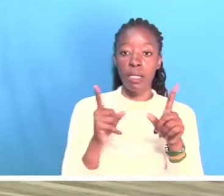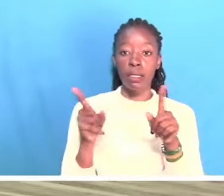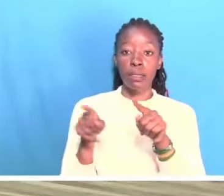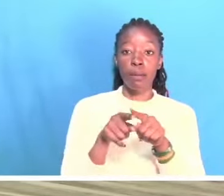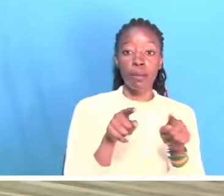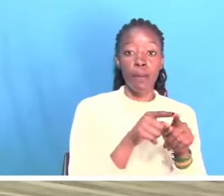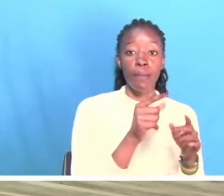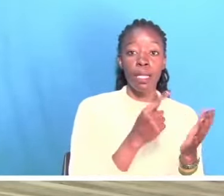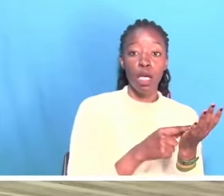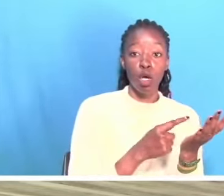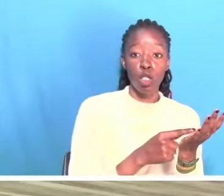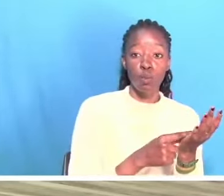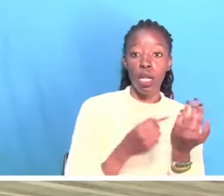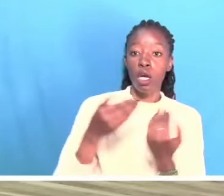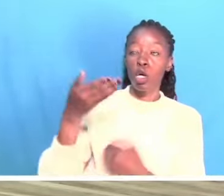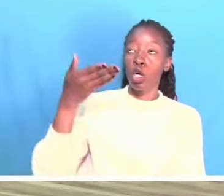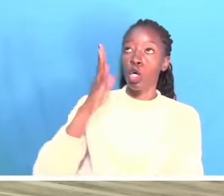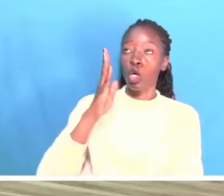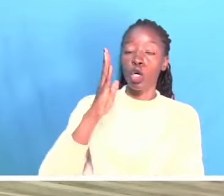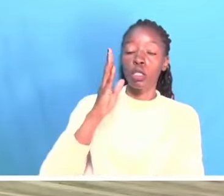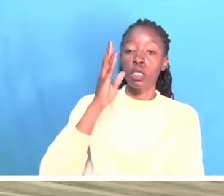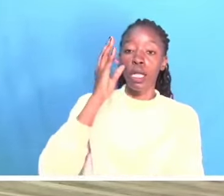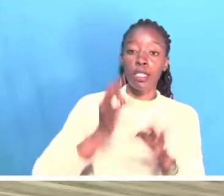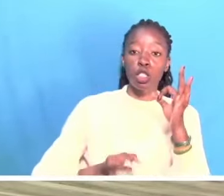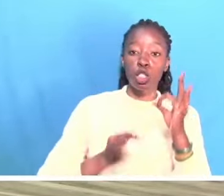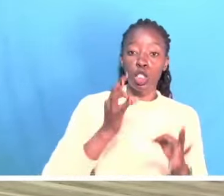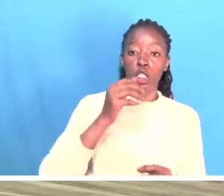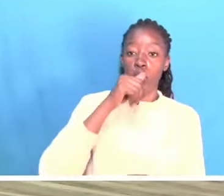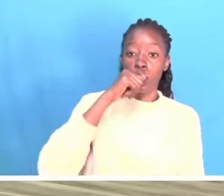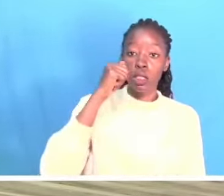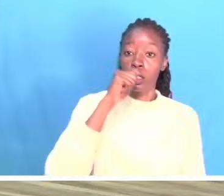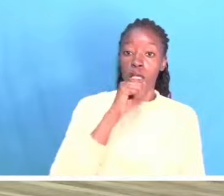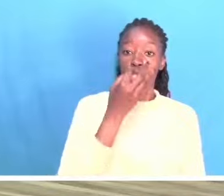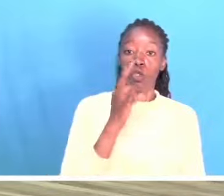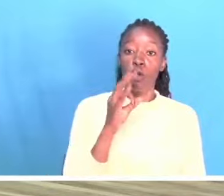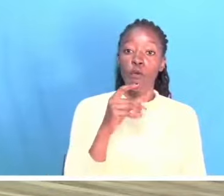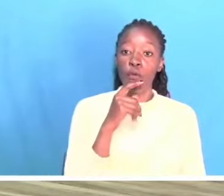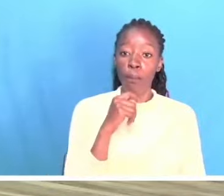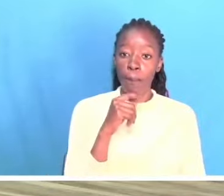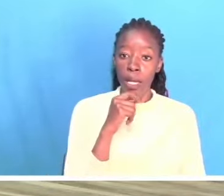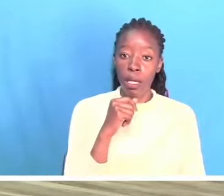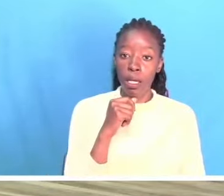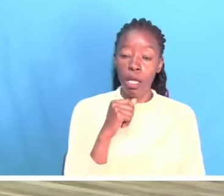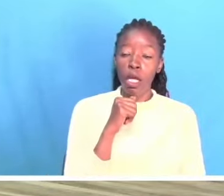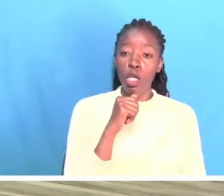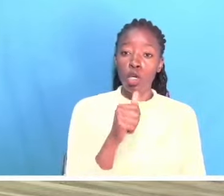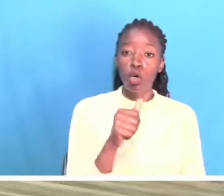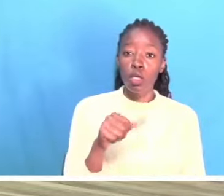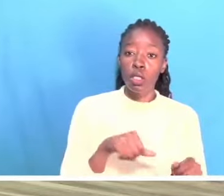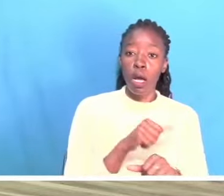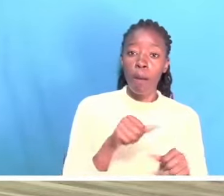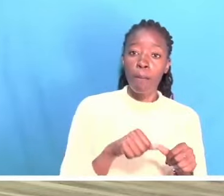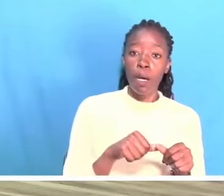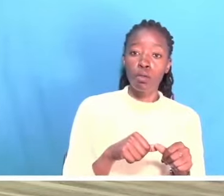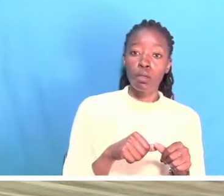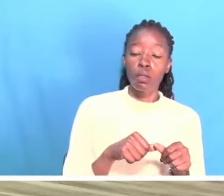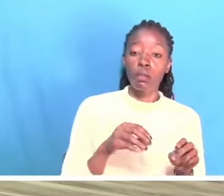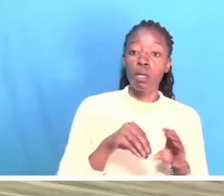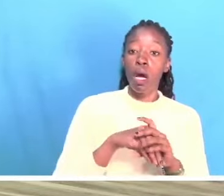God shall judge the secrets of men, not just on outward actions, but inward